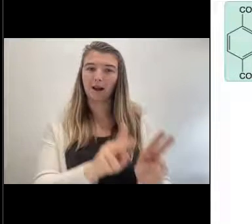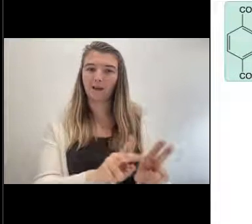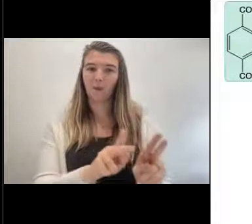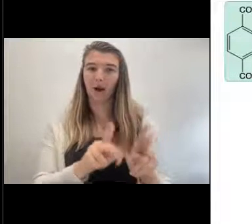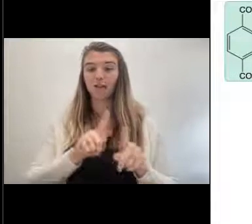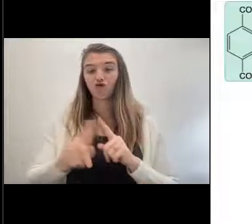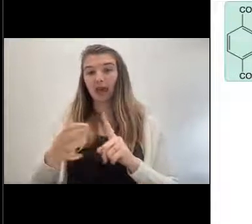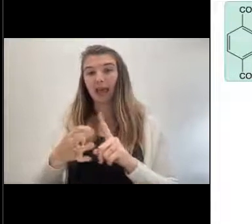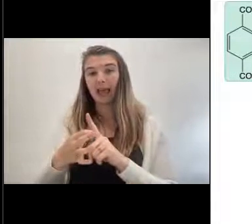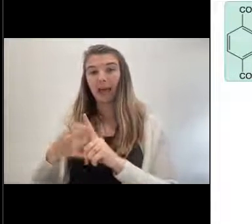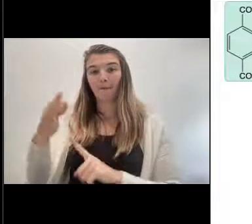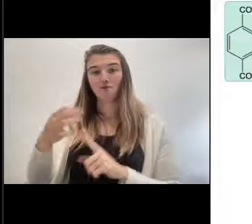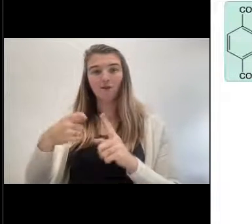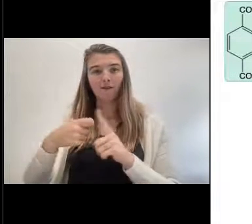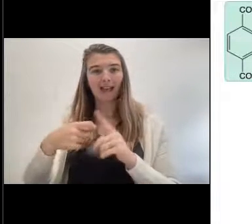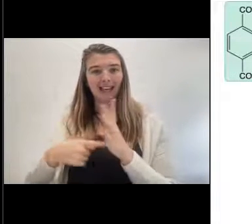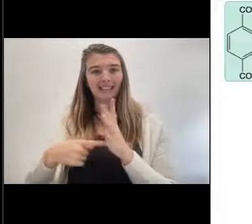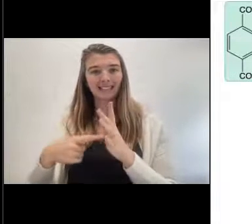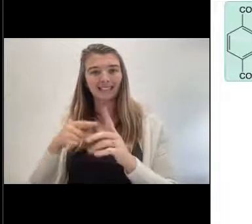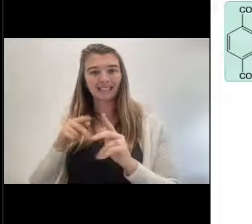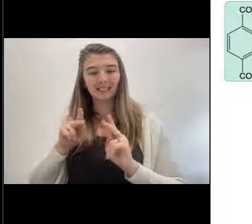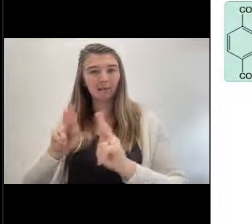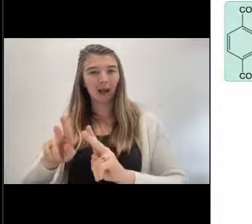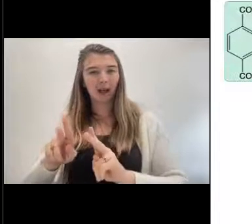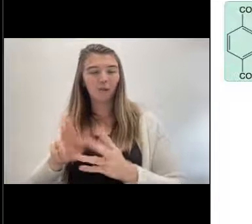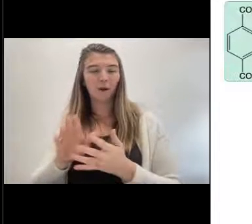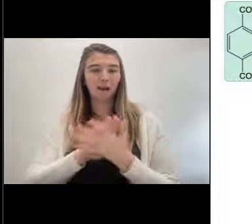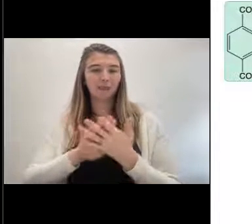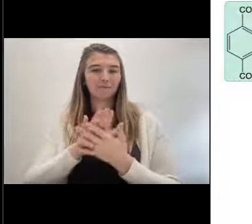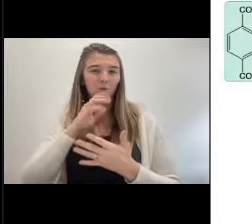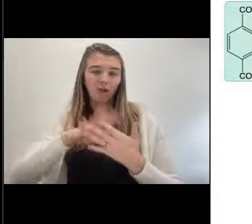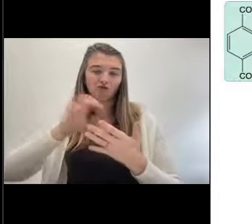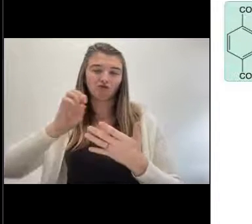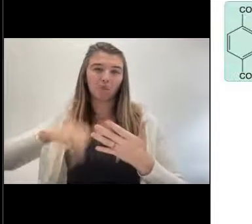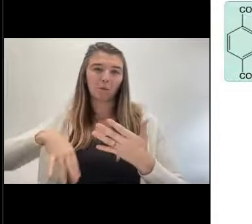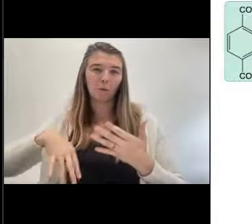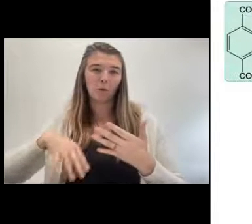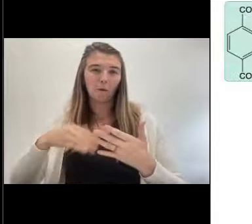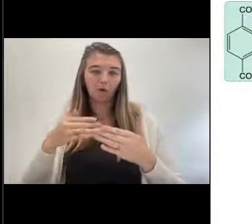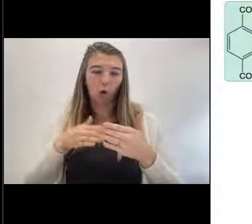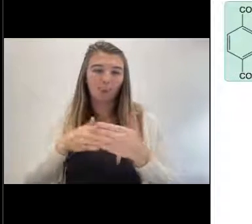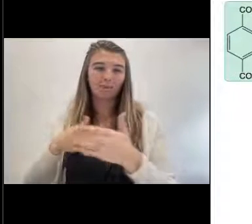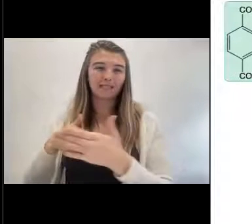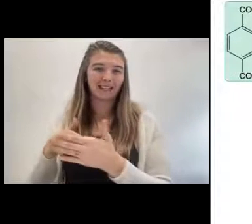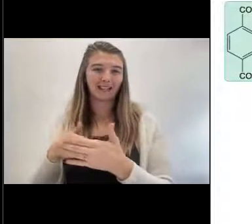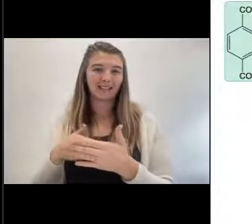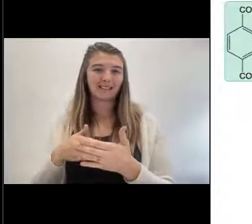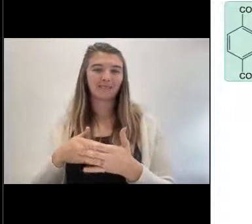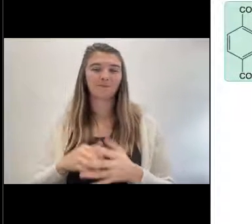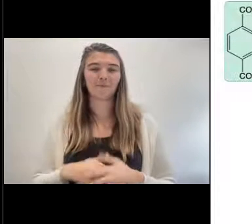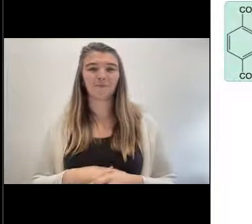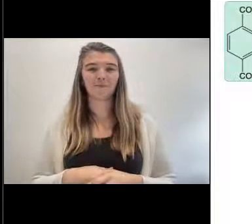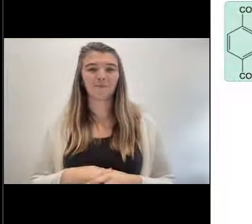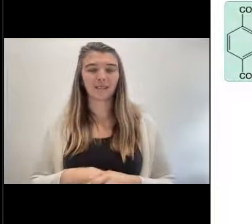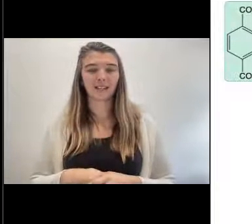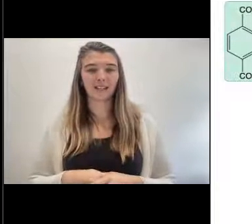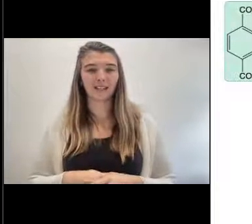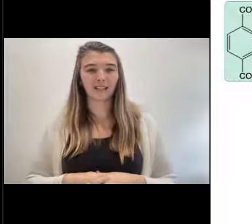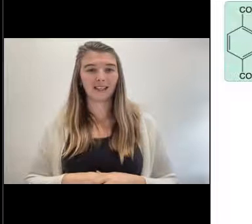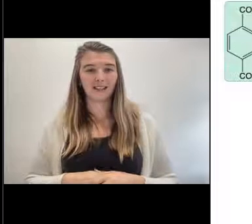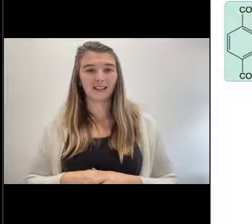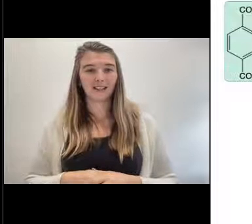GO16, thereby removing certain obstacles that exist in terephthalic acid metabolism. And we're